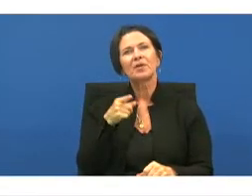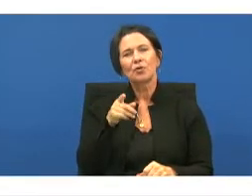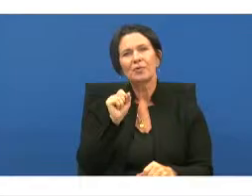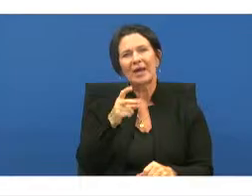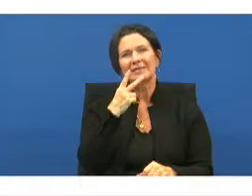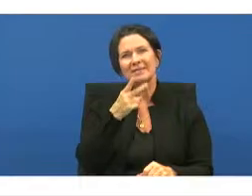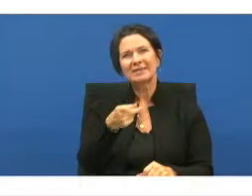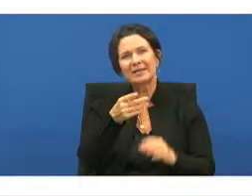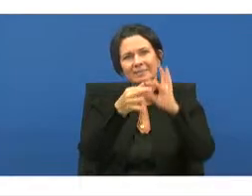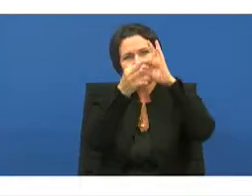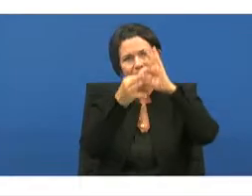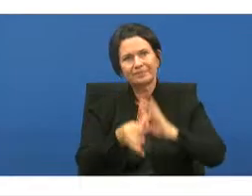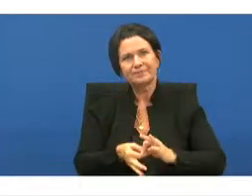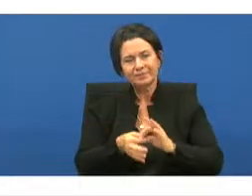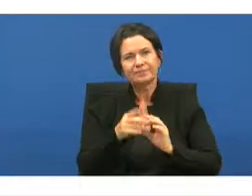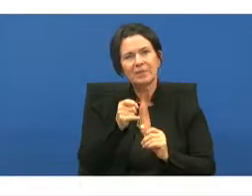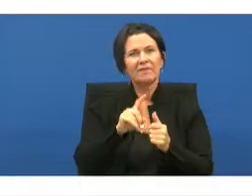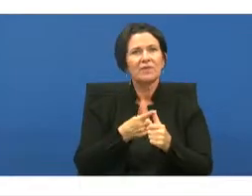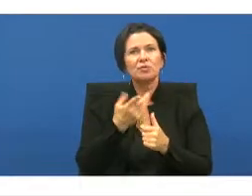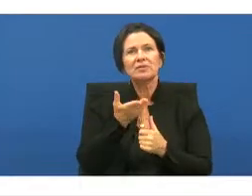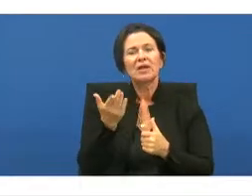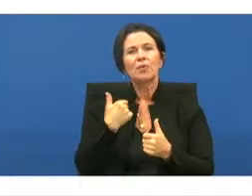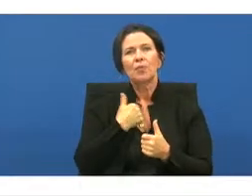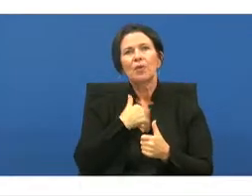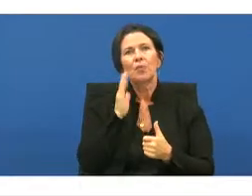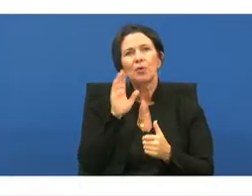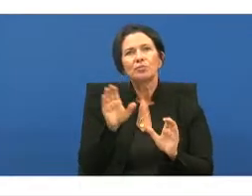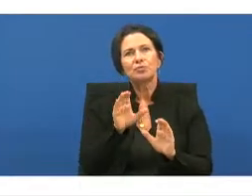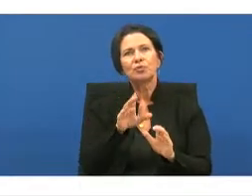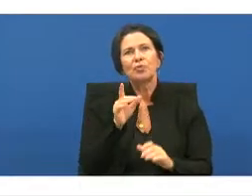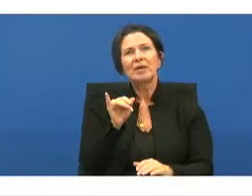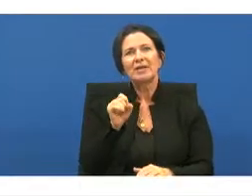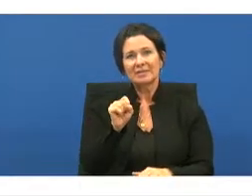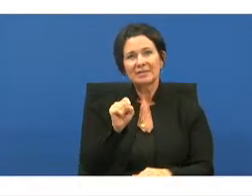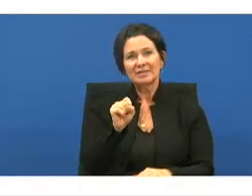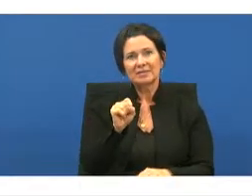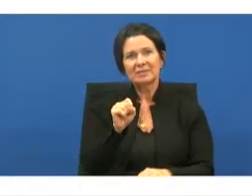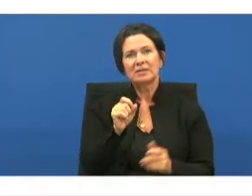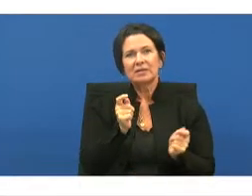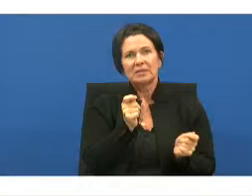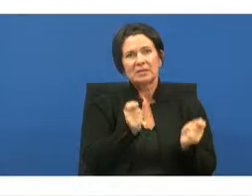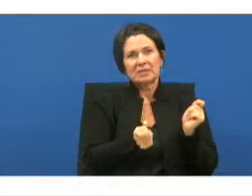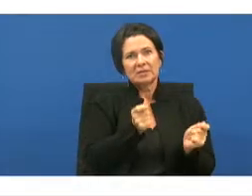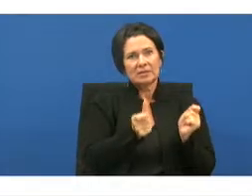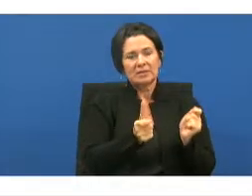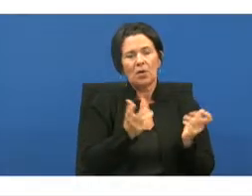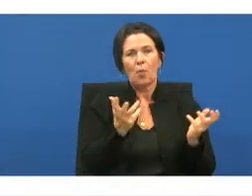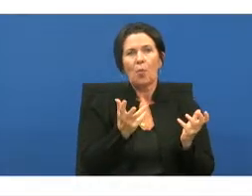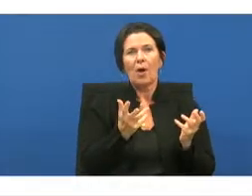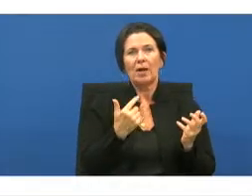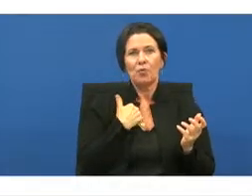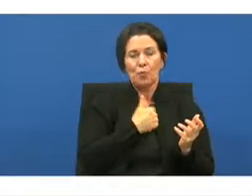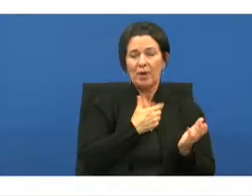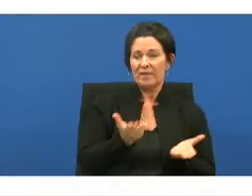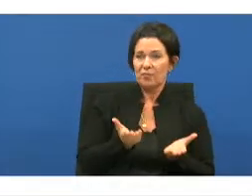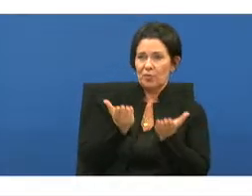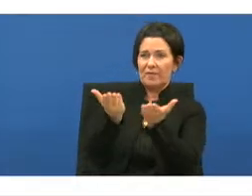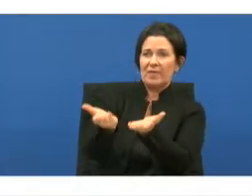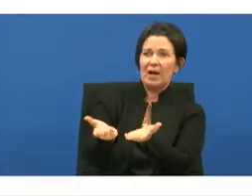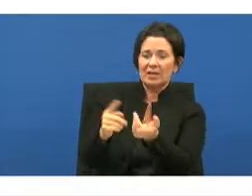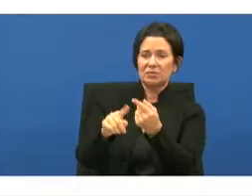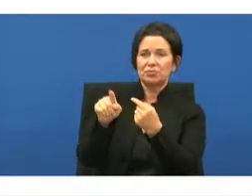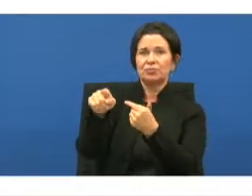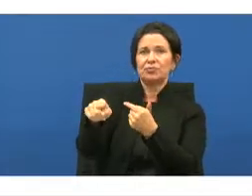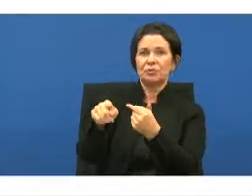feasibility work, and one of the first things we'll do is refine the recommendations that we had made based upon changes in the